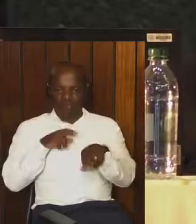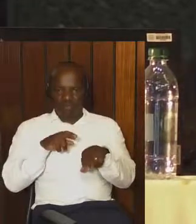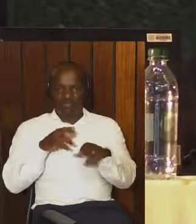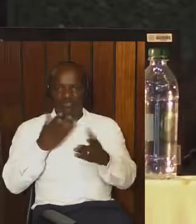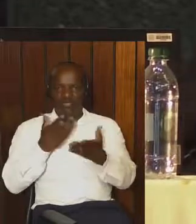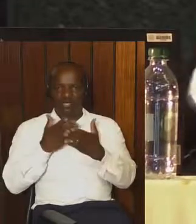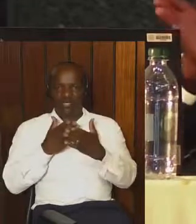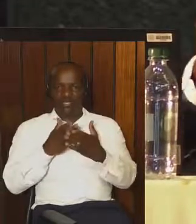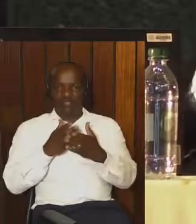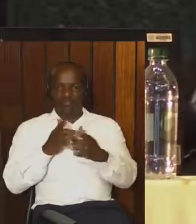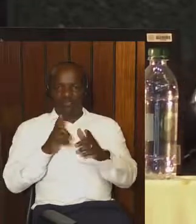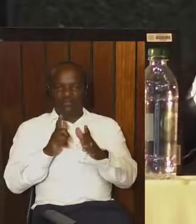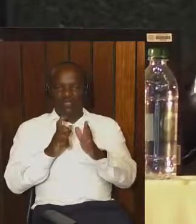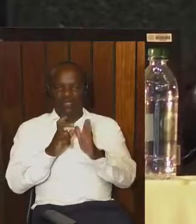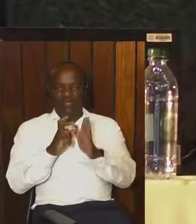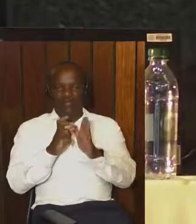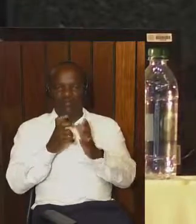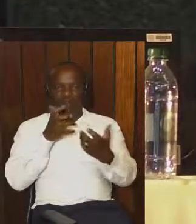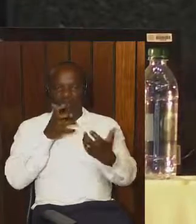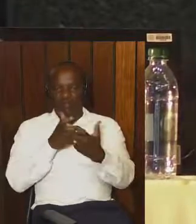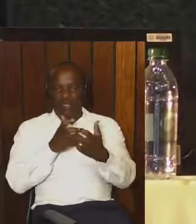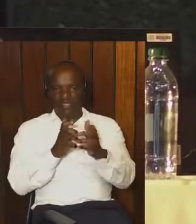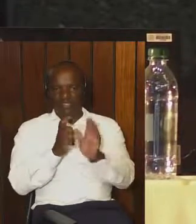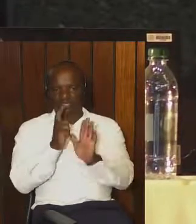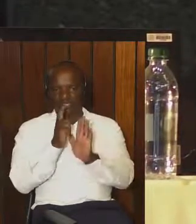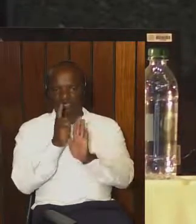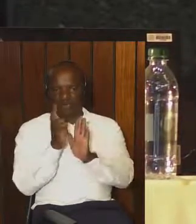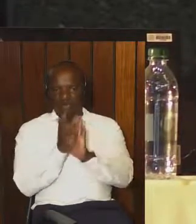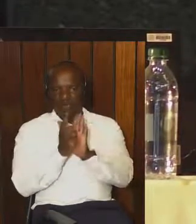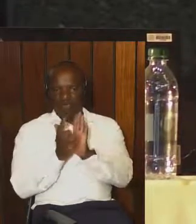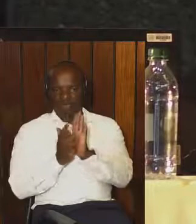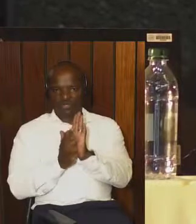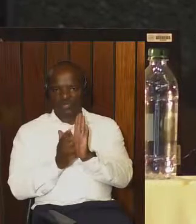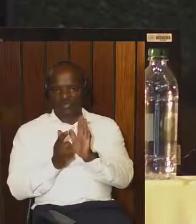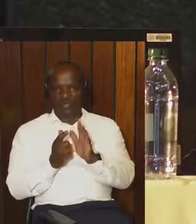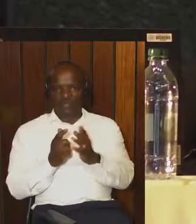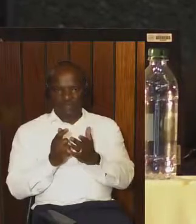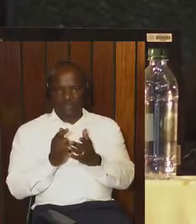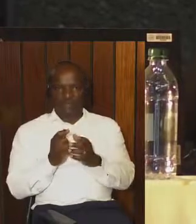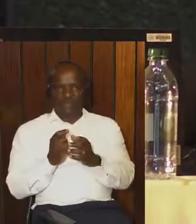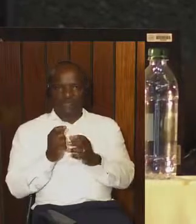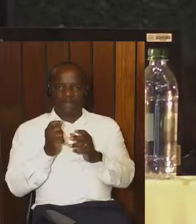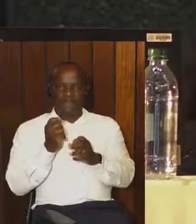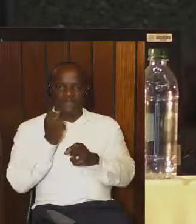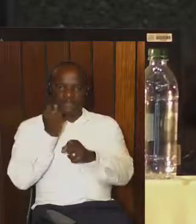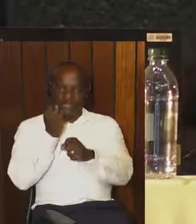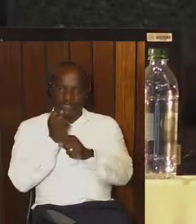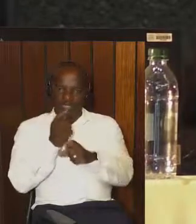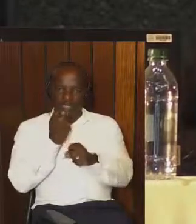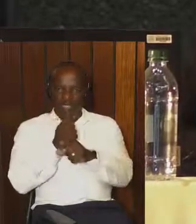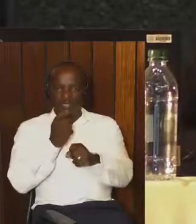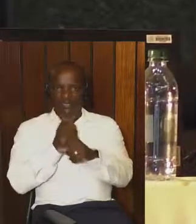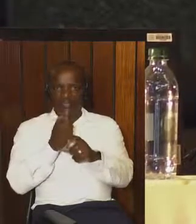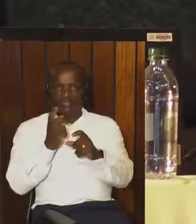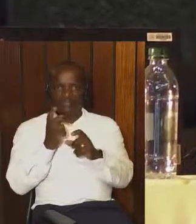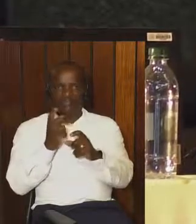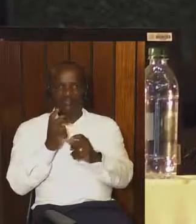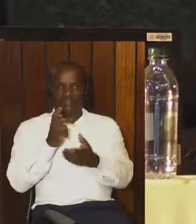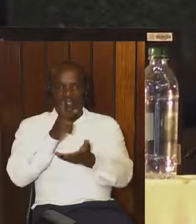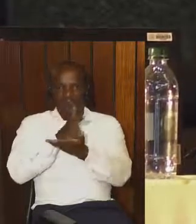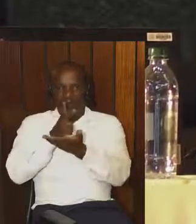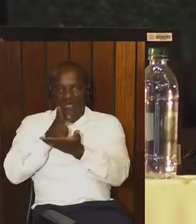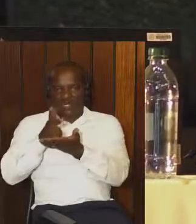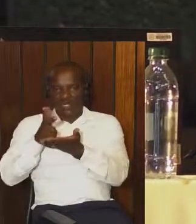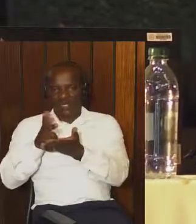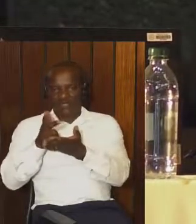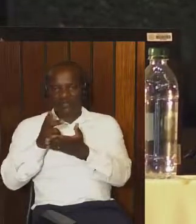momoteto, Riskerat Watsele, Kamanchama. And then the taxi rank, there was a question about the taxi rank, or